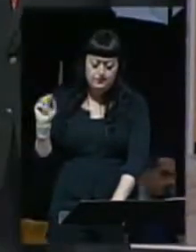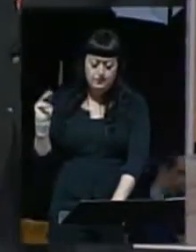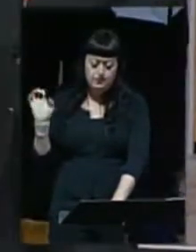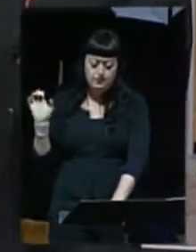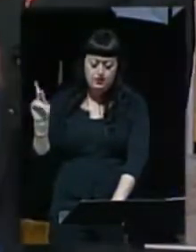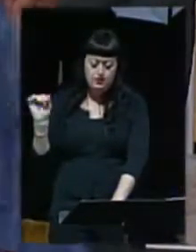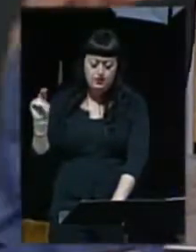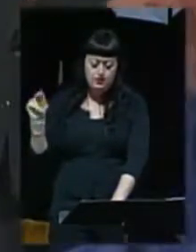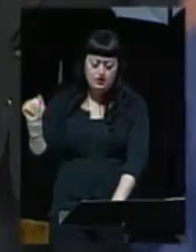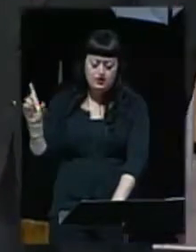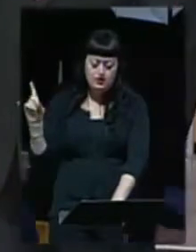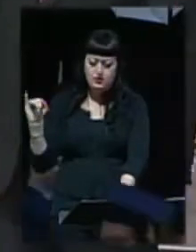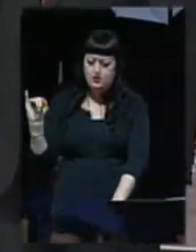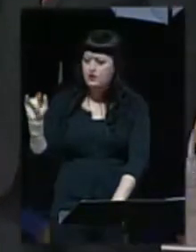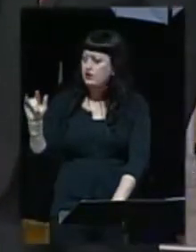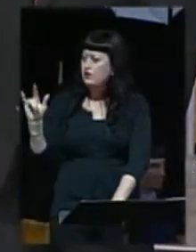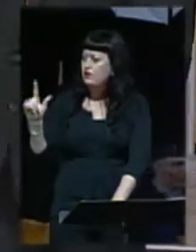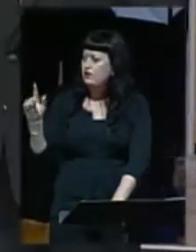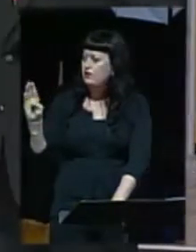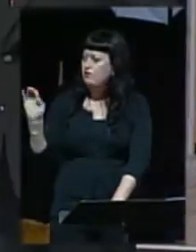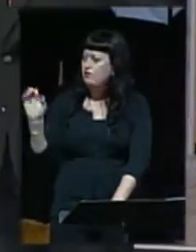McKenna Dilbeck.